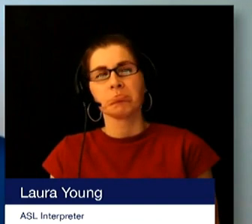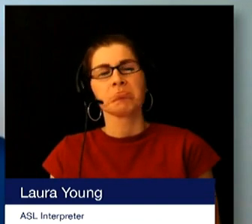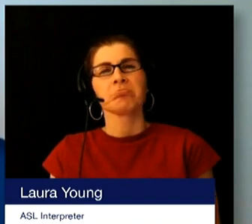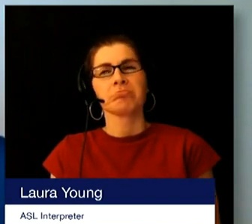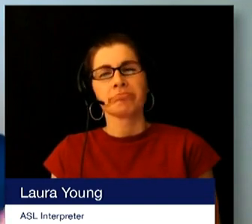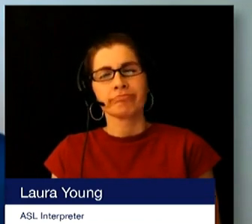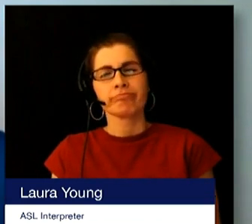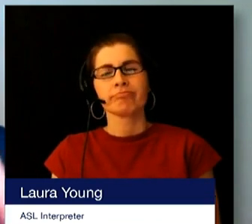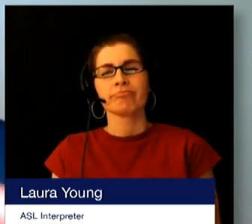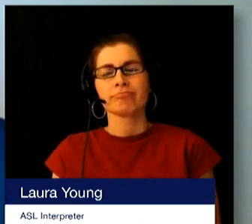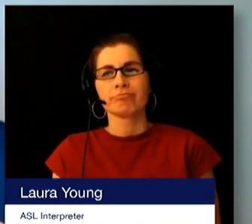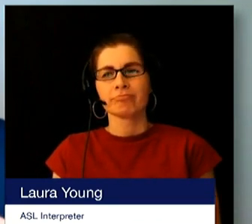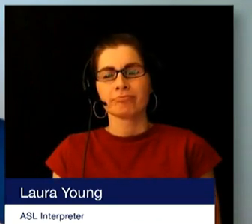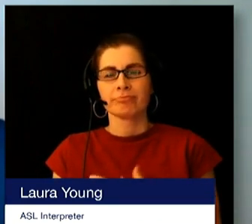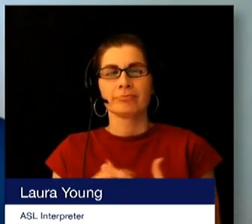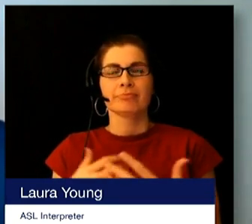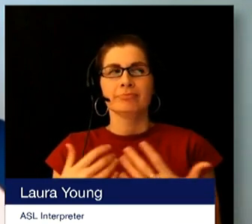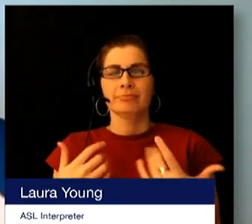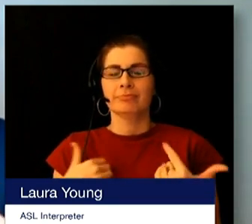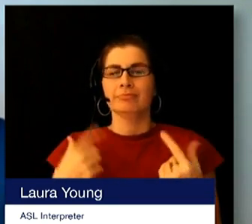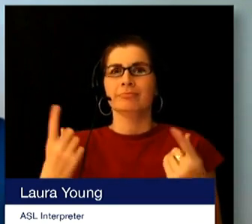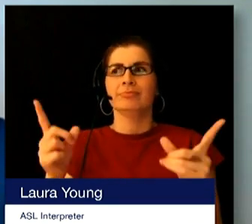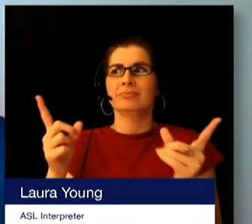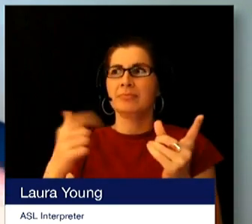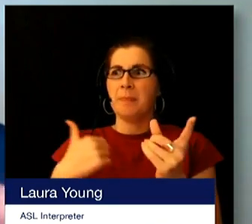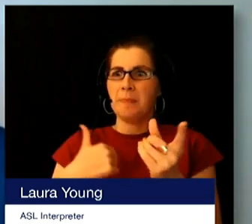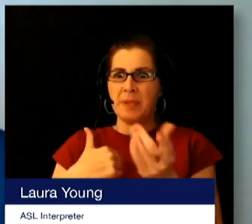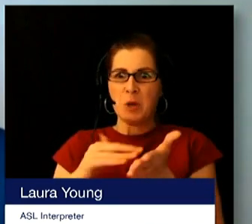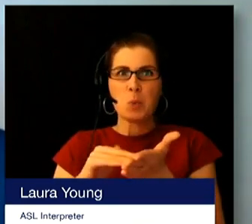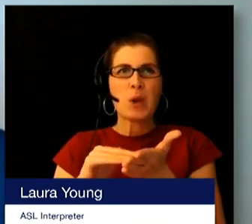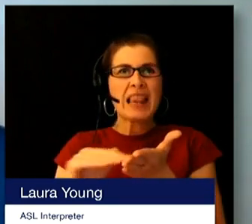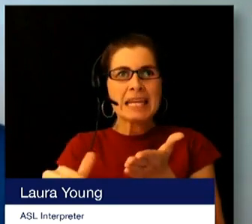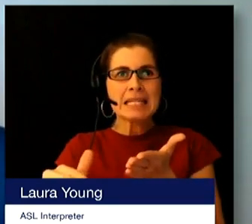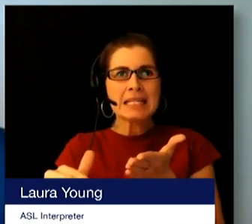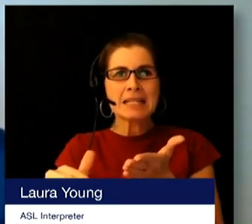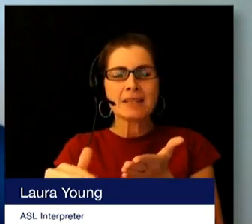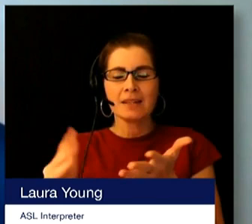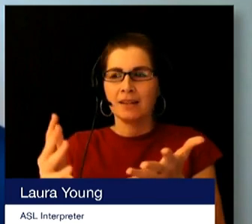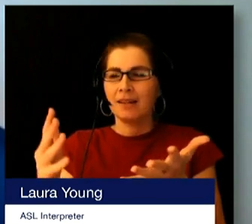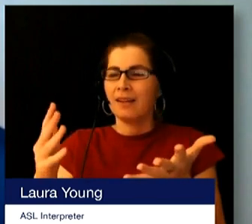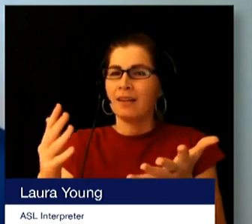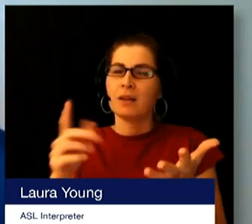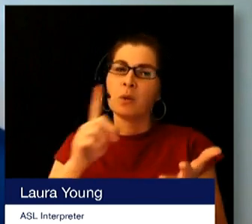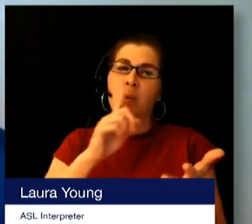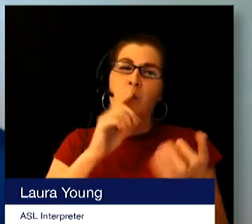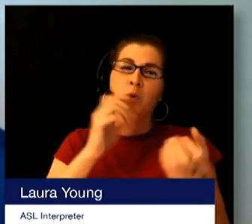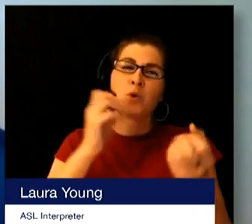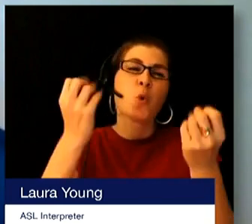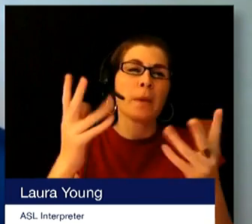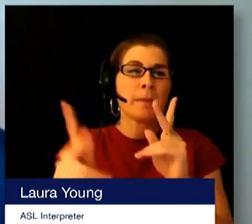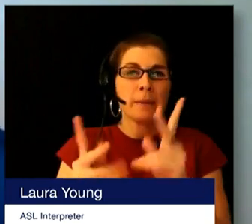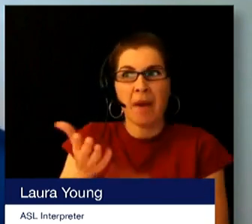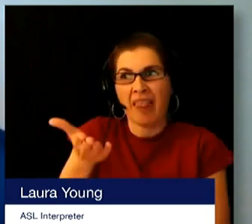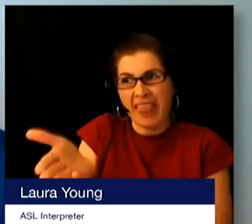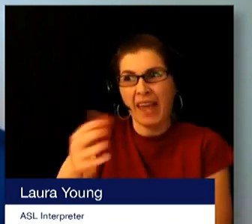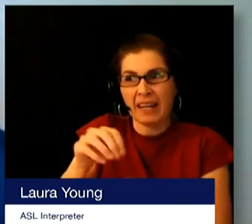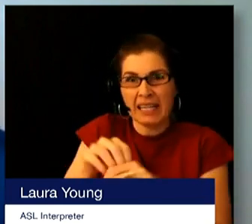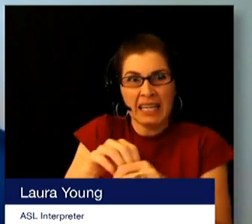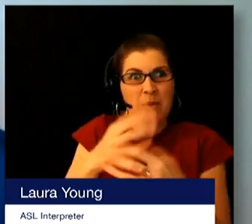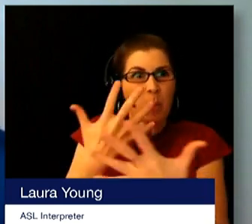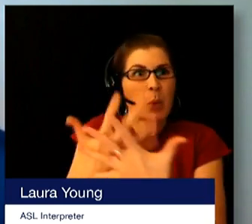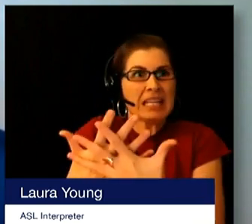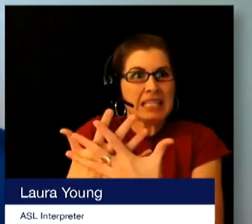And then for me to be released, and then there were so many amazing people that were in there that I thought